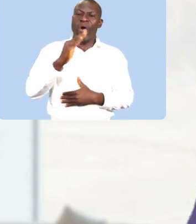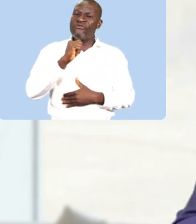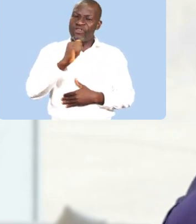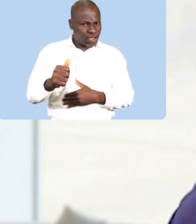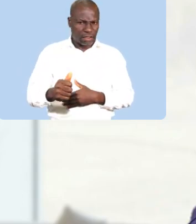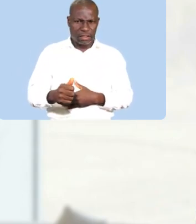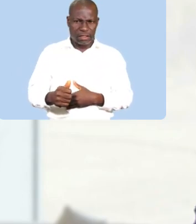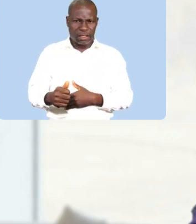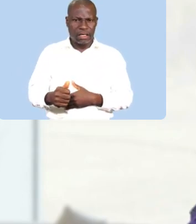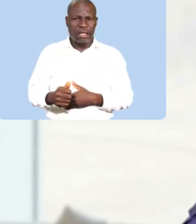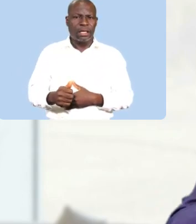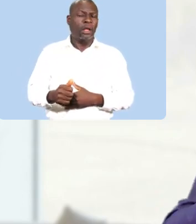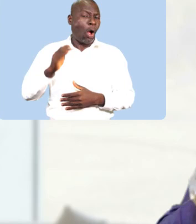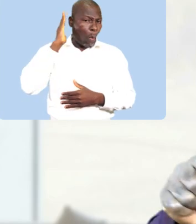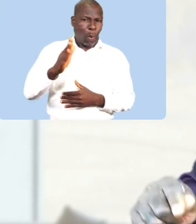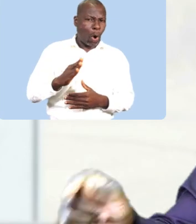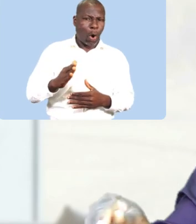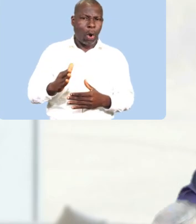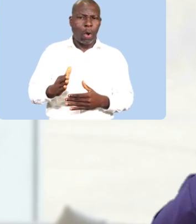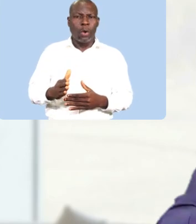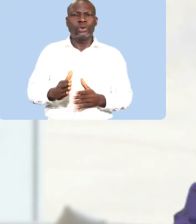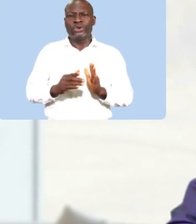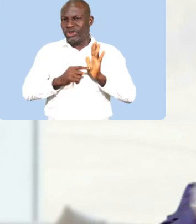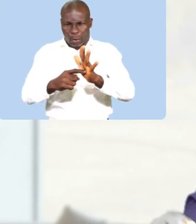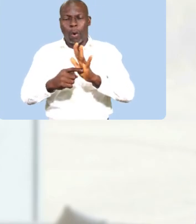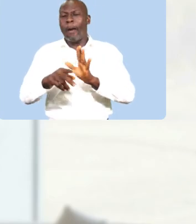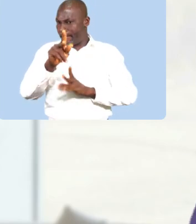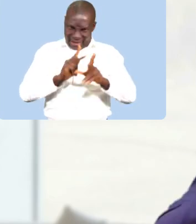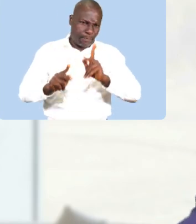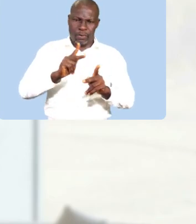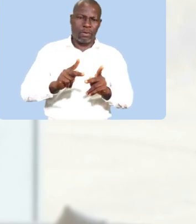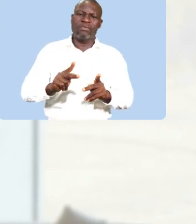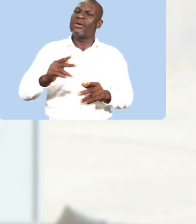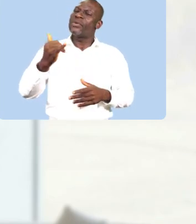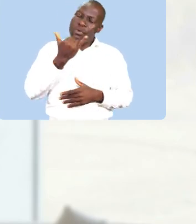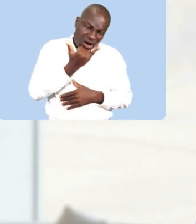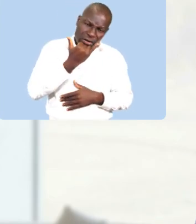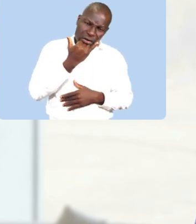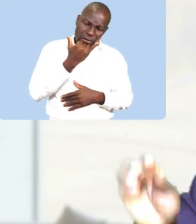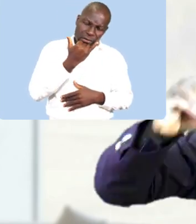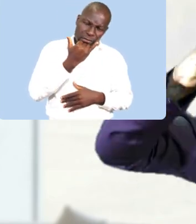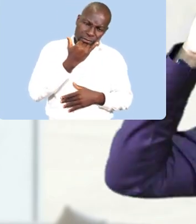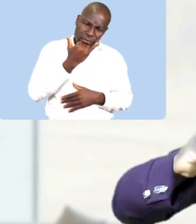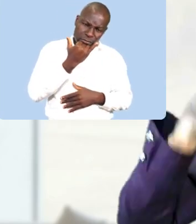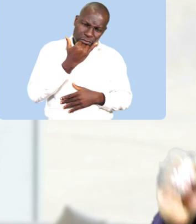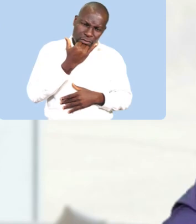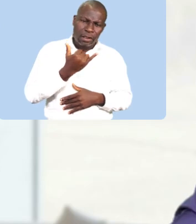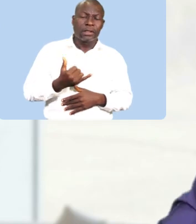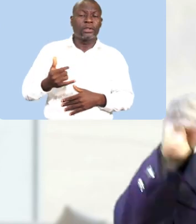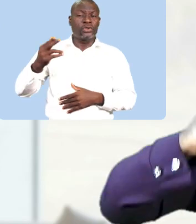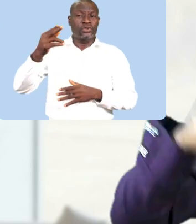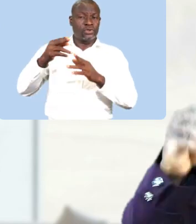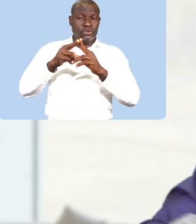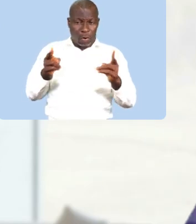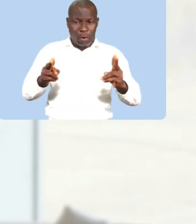so omo echre LGBTQ ehonsam ewo school mu no omuntwam enti okolo se